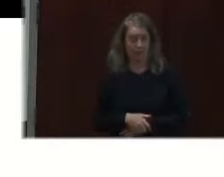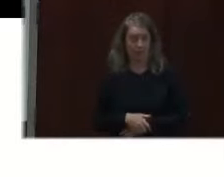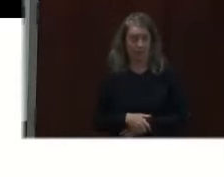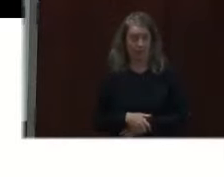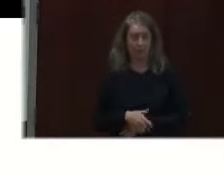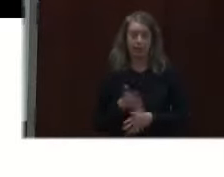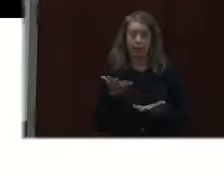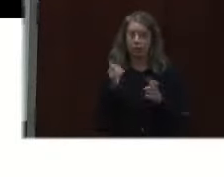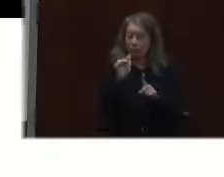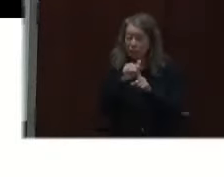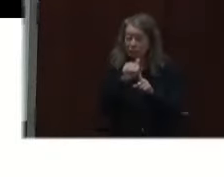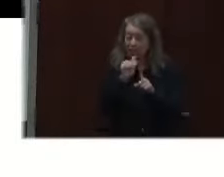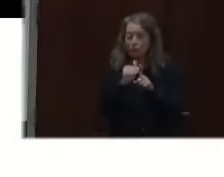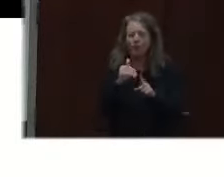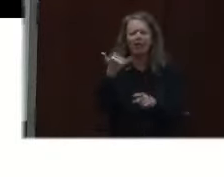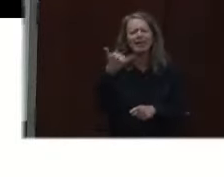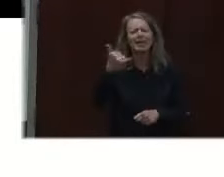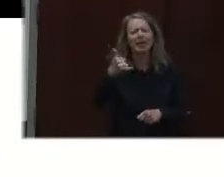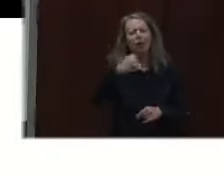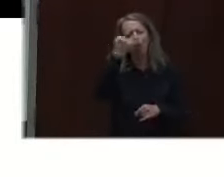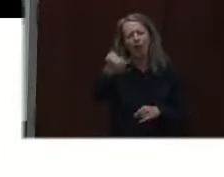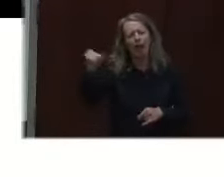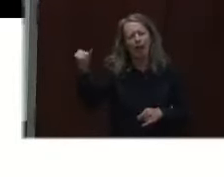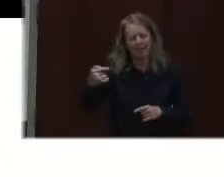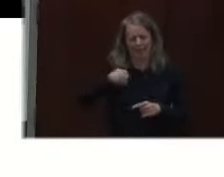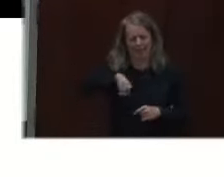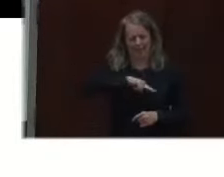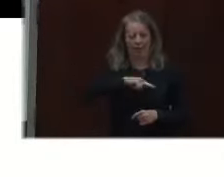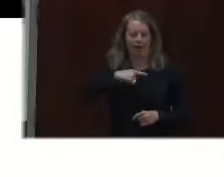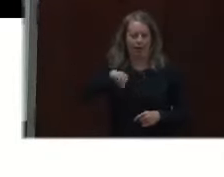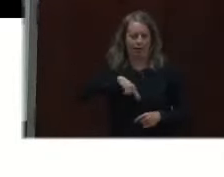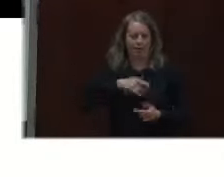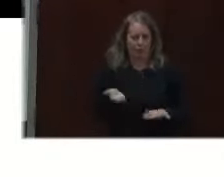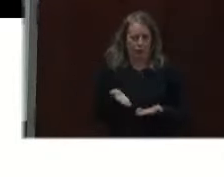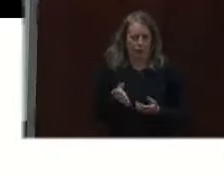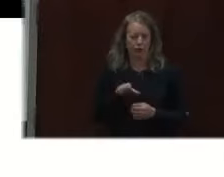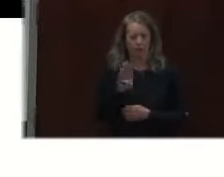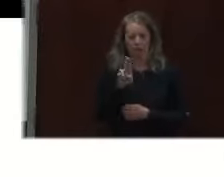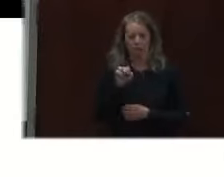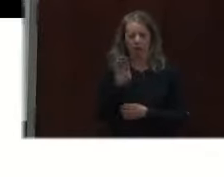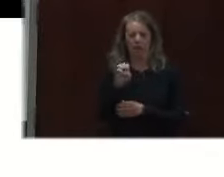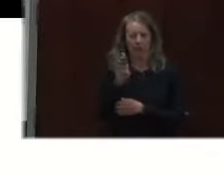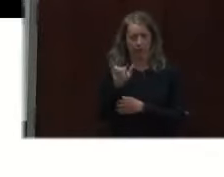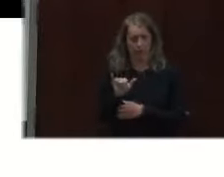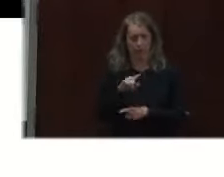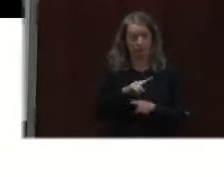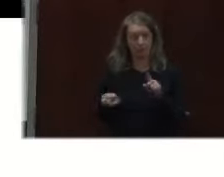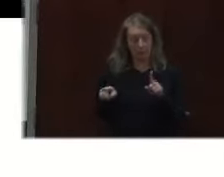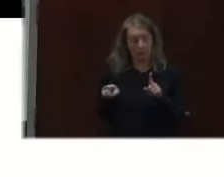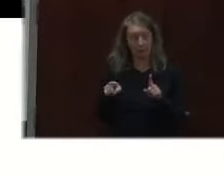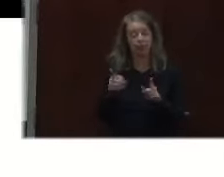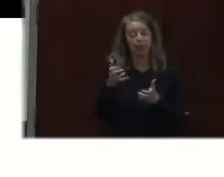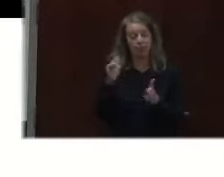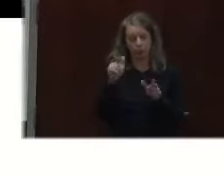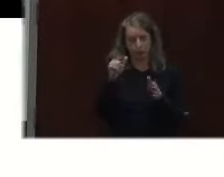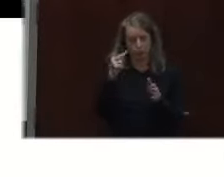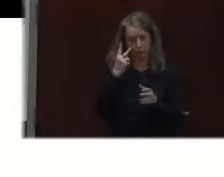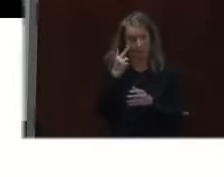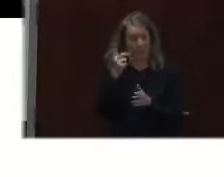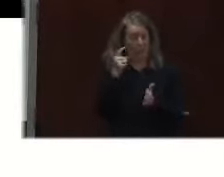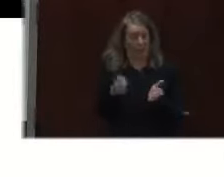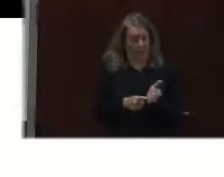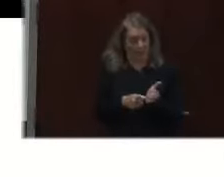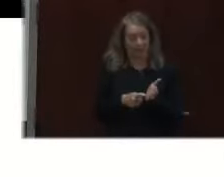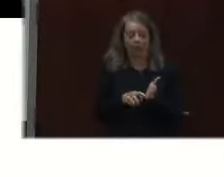we are that bright yellow line, but one of the things to note here is that across the state in each of the regions, we are seeing